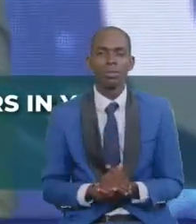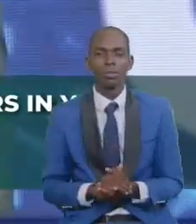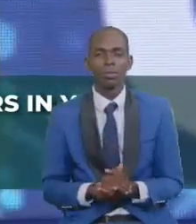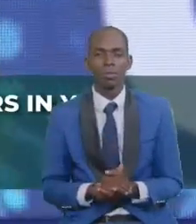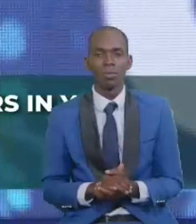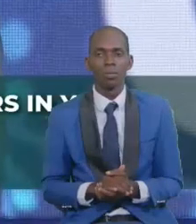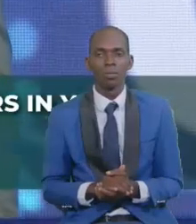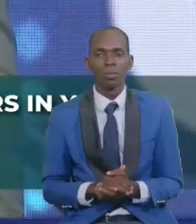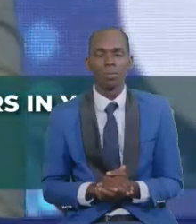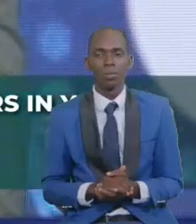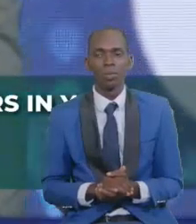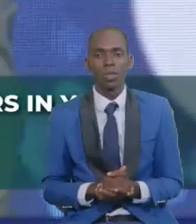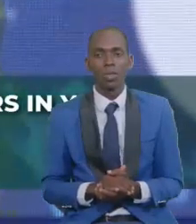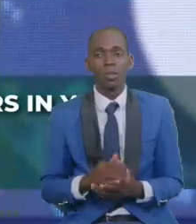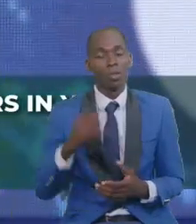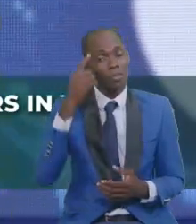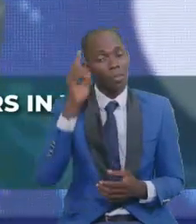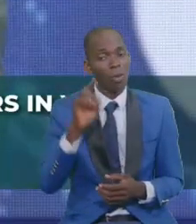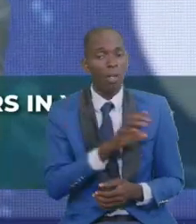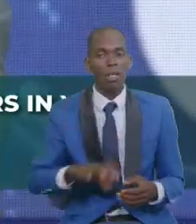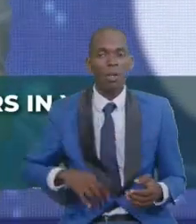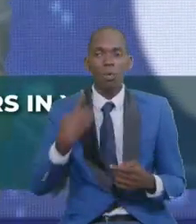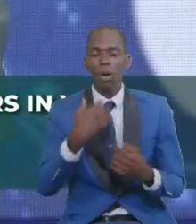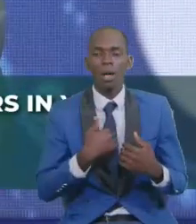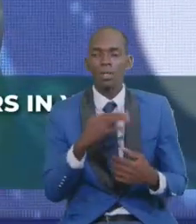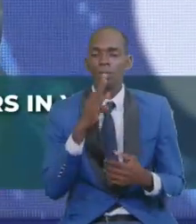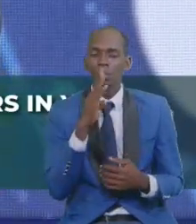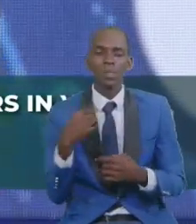For Christ, who had been from all eternity,